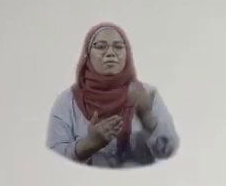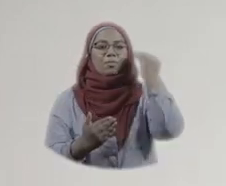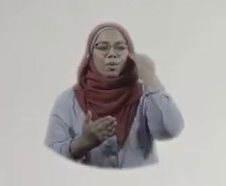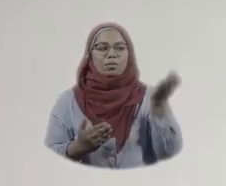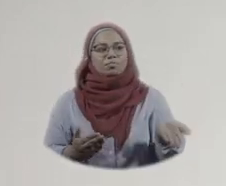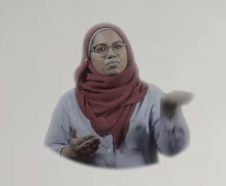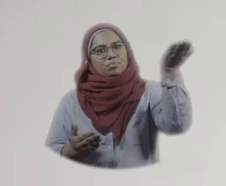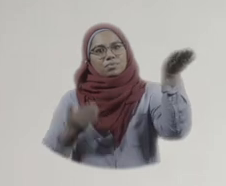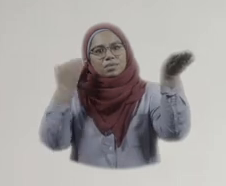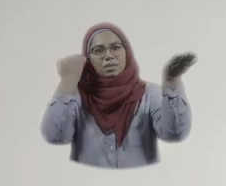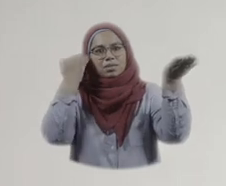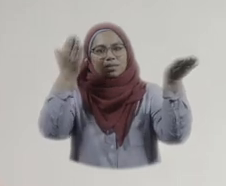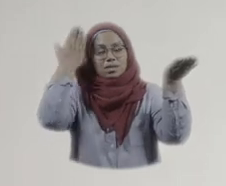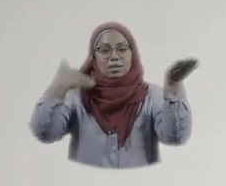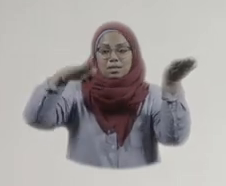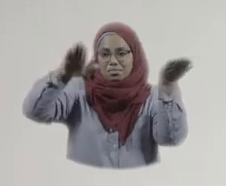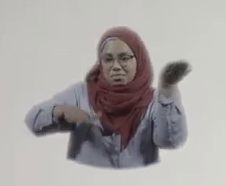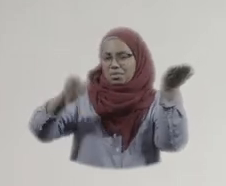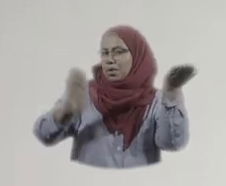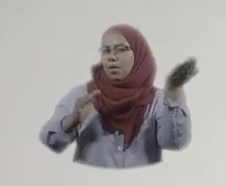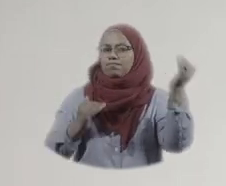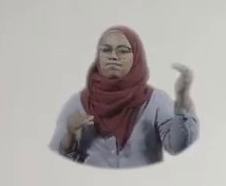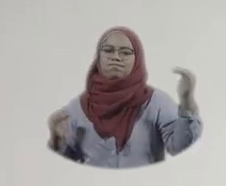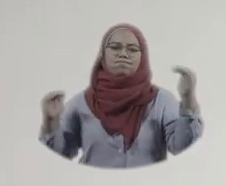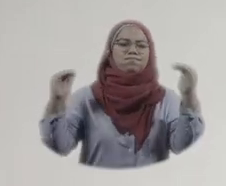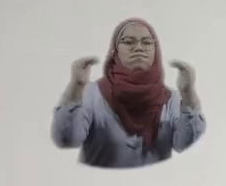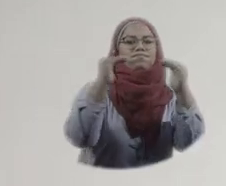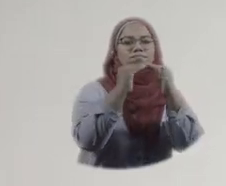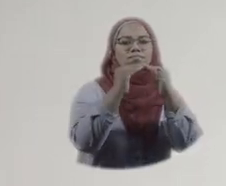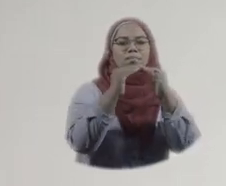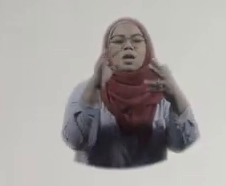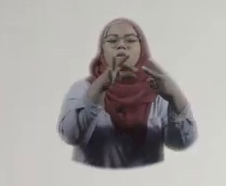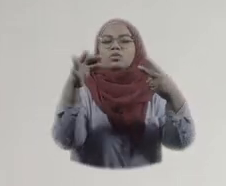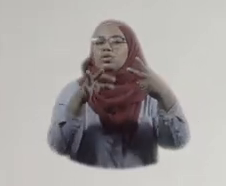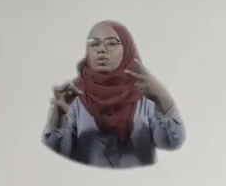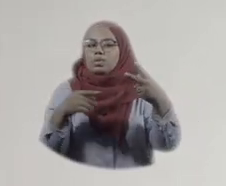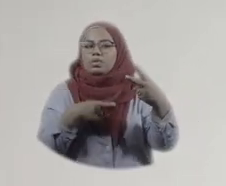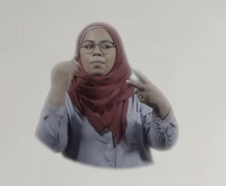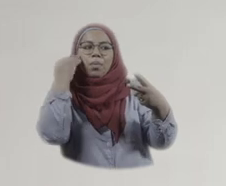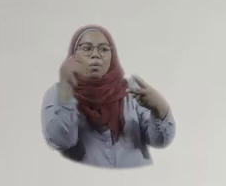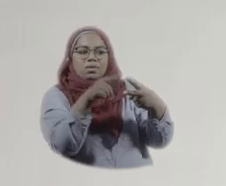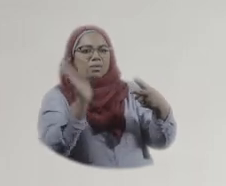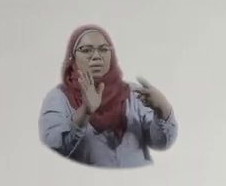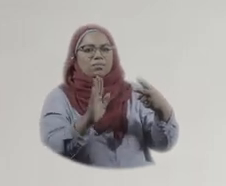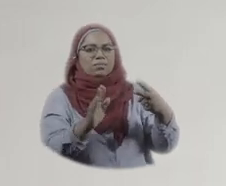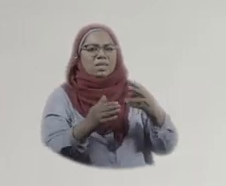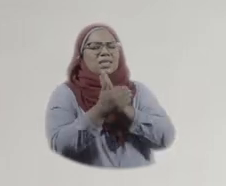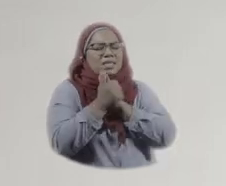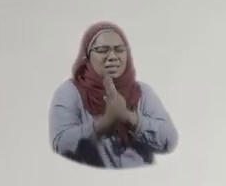and are equal leaders, and we should choose not based on the gender but based on